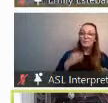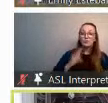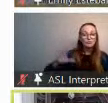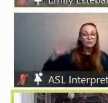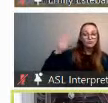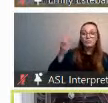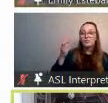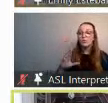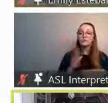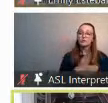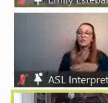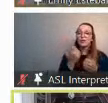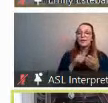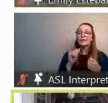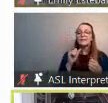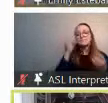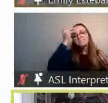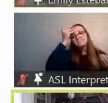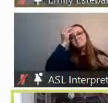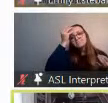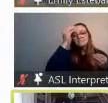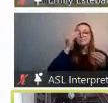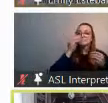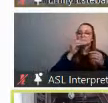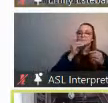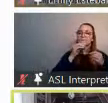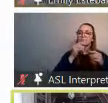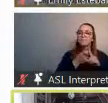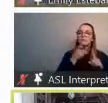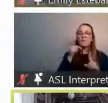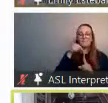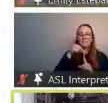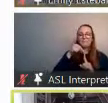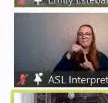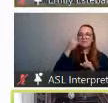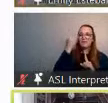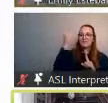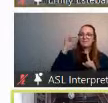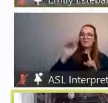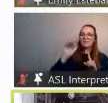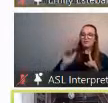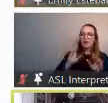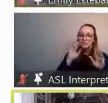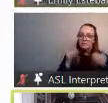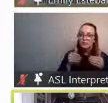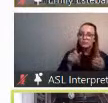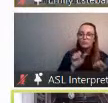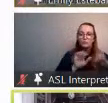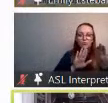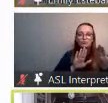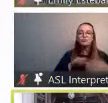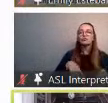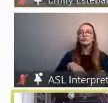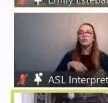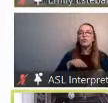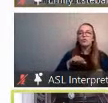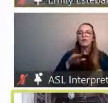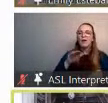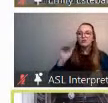sharing any reflections on what this idea of a child-centered approach or a child-centered policy ecosystem looks like.